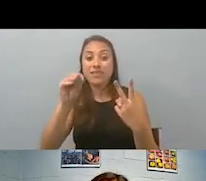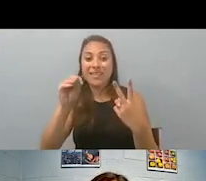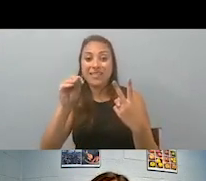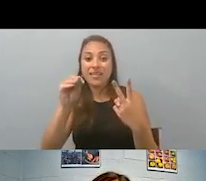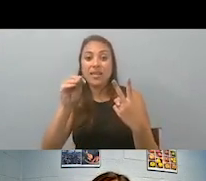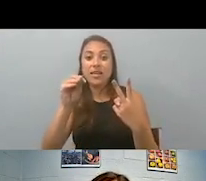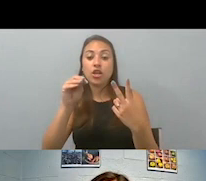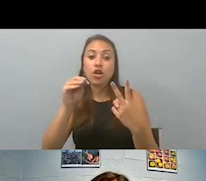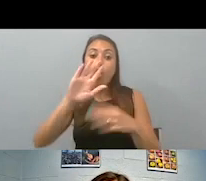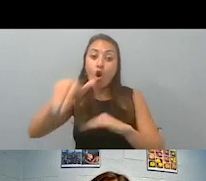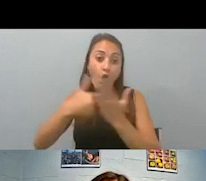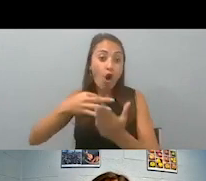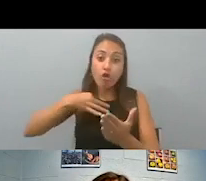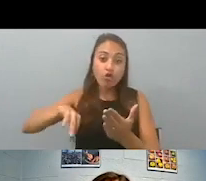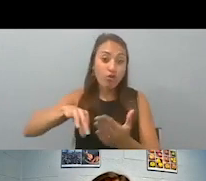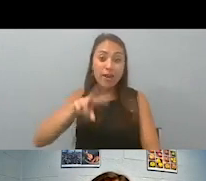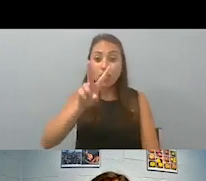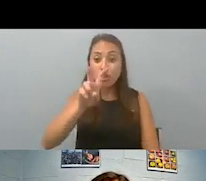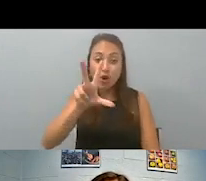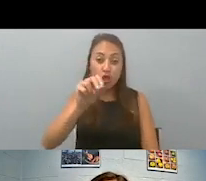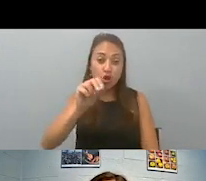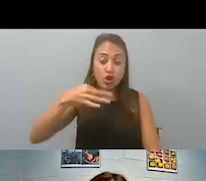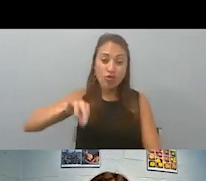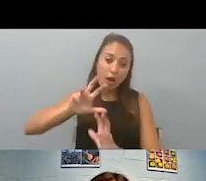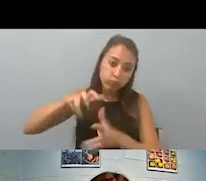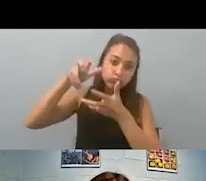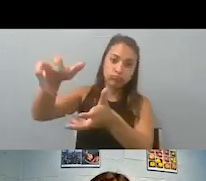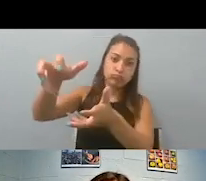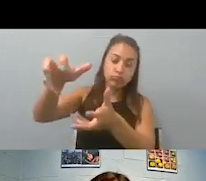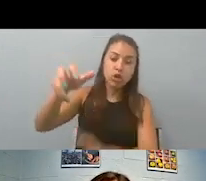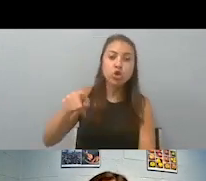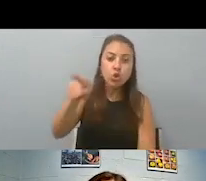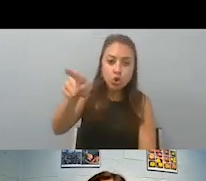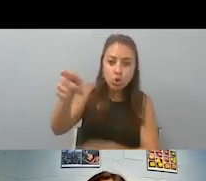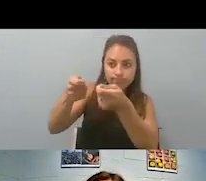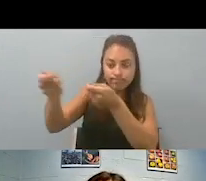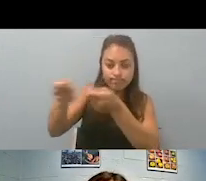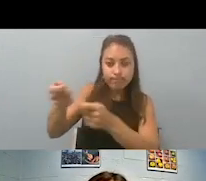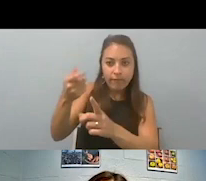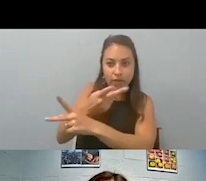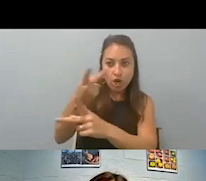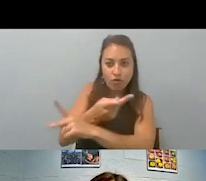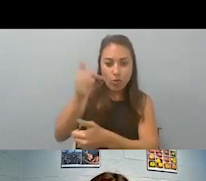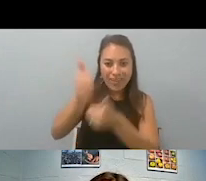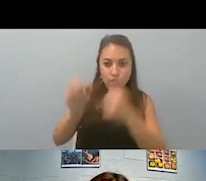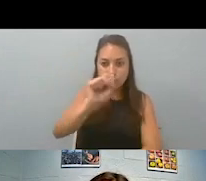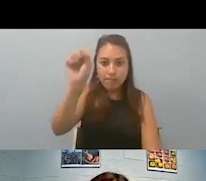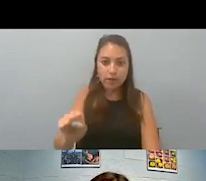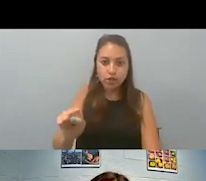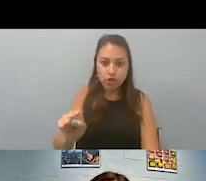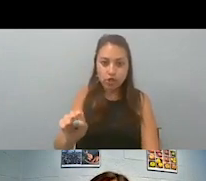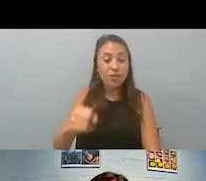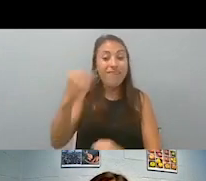credits at the beginning of the semester, and it's at your discretion to manage them throughout the semester. So they won't be cleared until the end